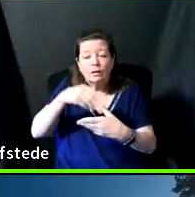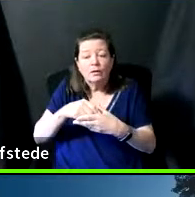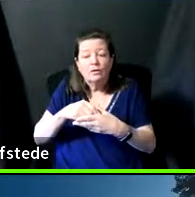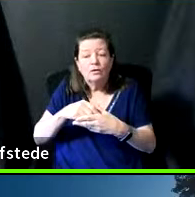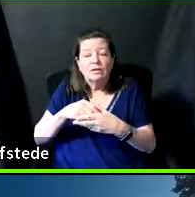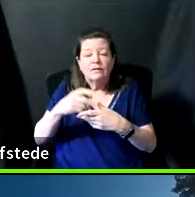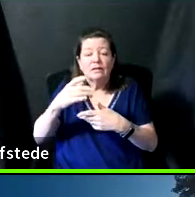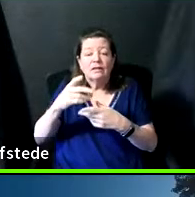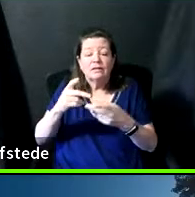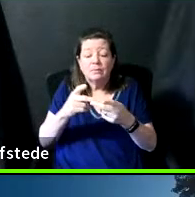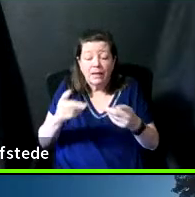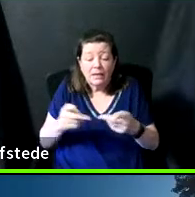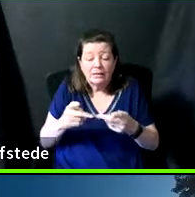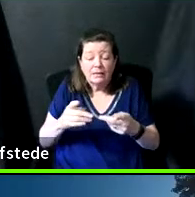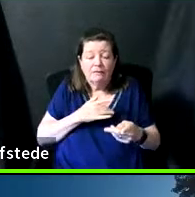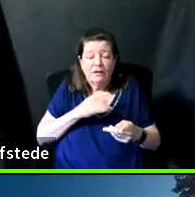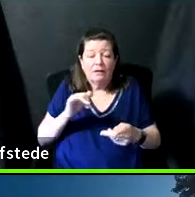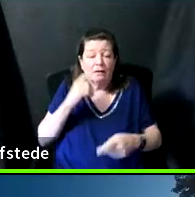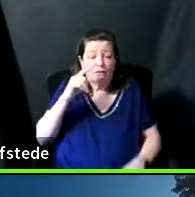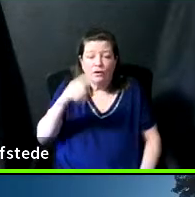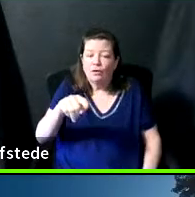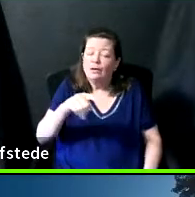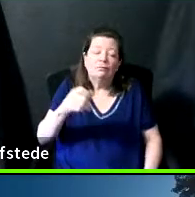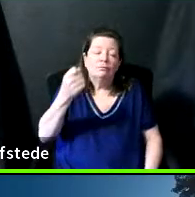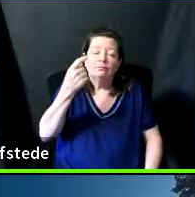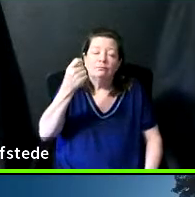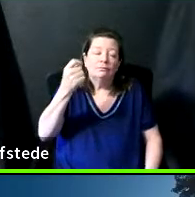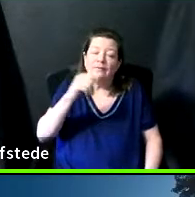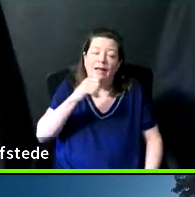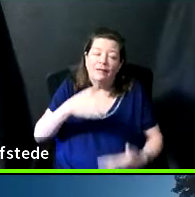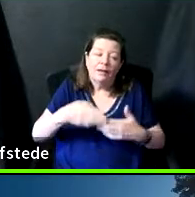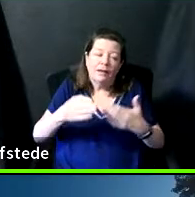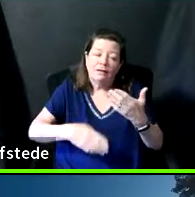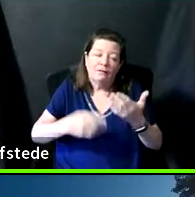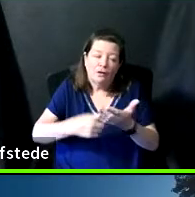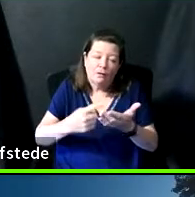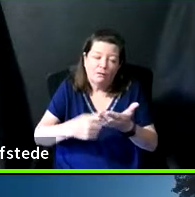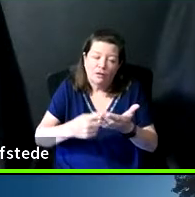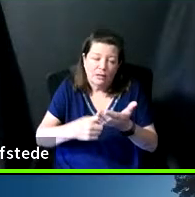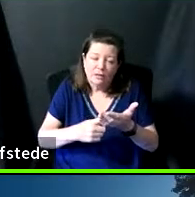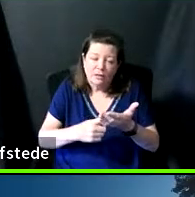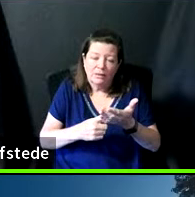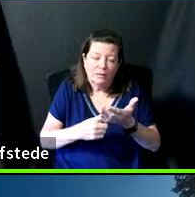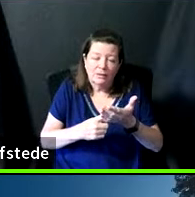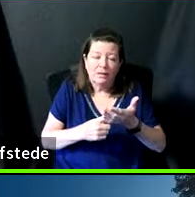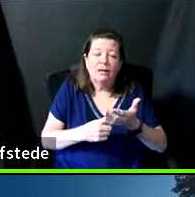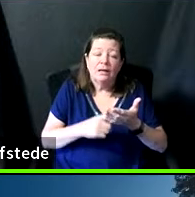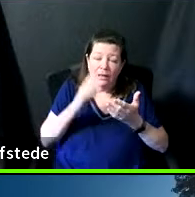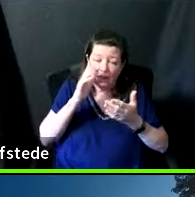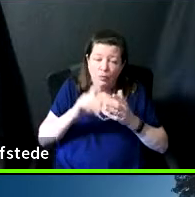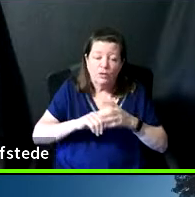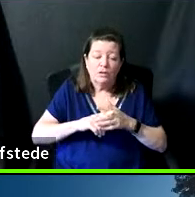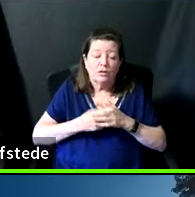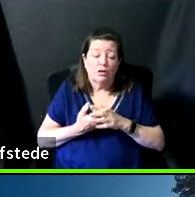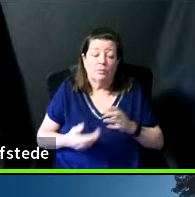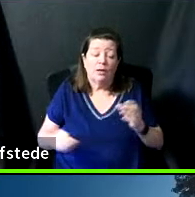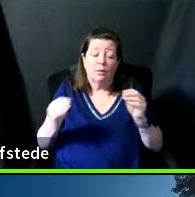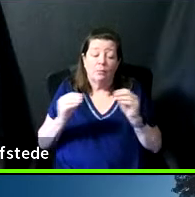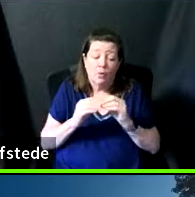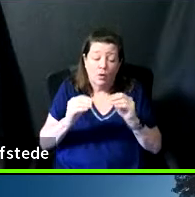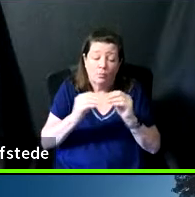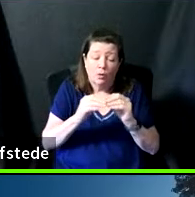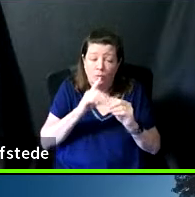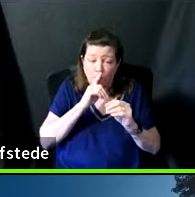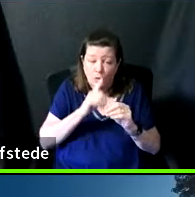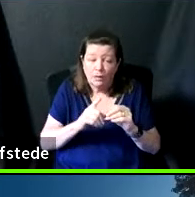you. This won't be the end of this conversation. Obviously, as Lily said, it is iterative, and it will start to become much more real as we start